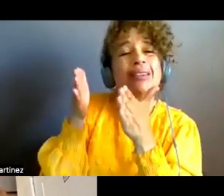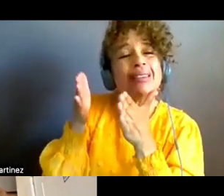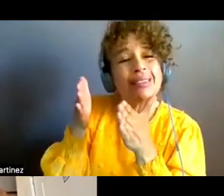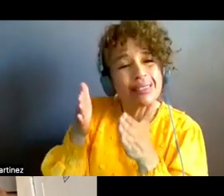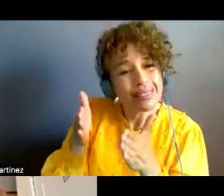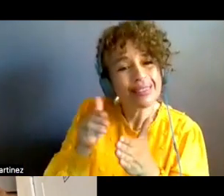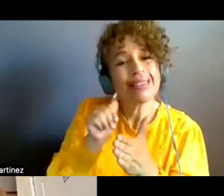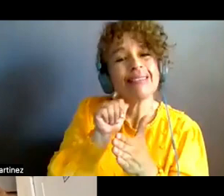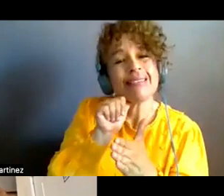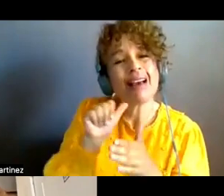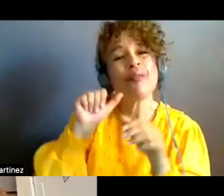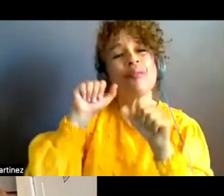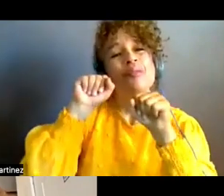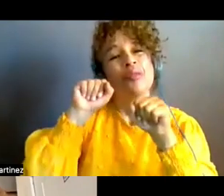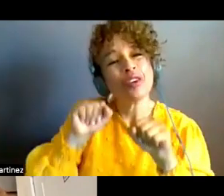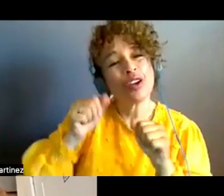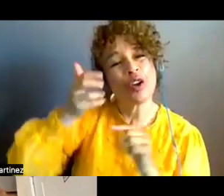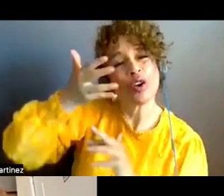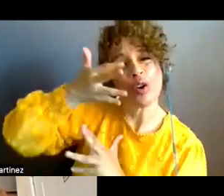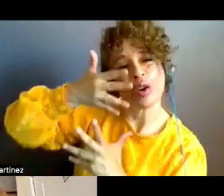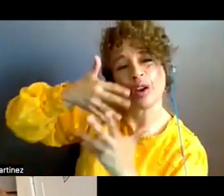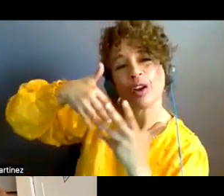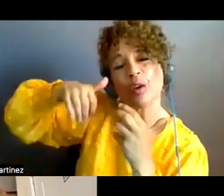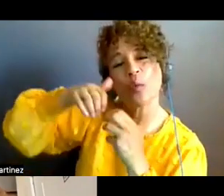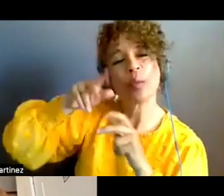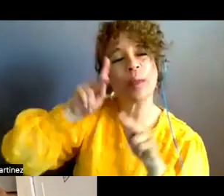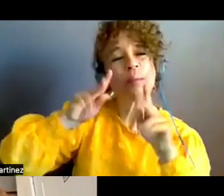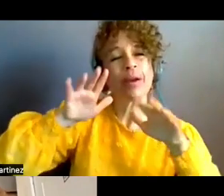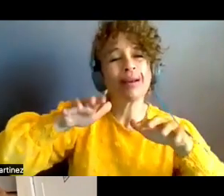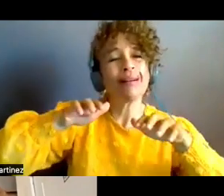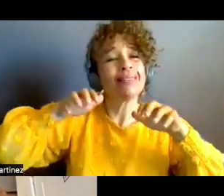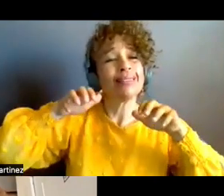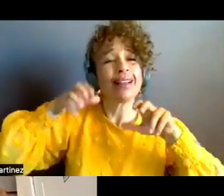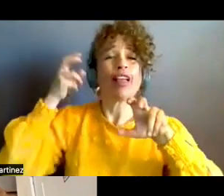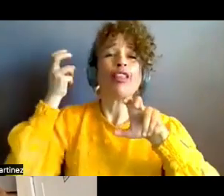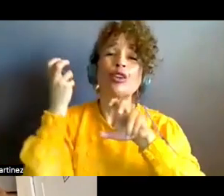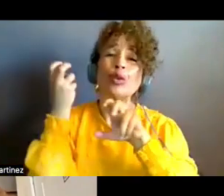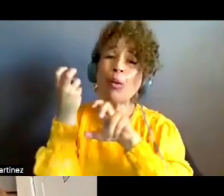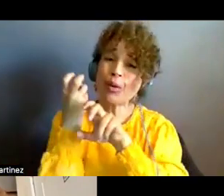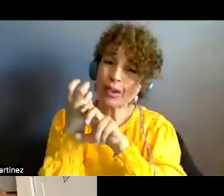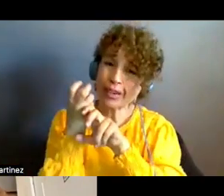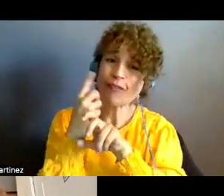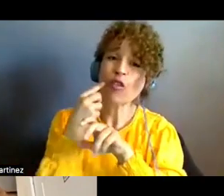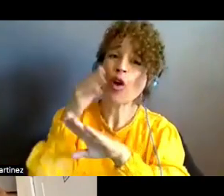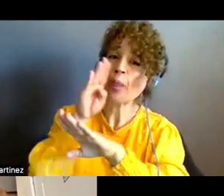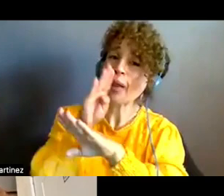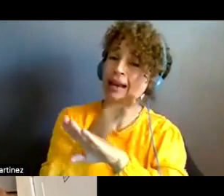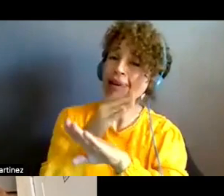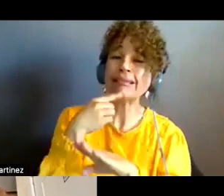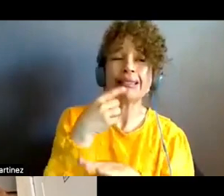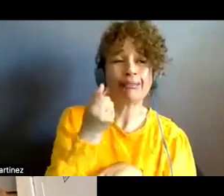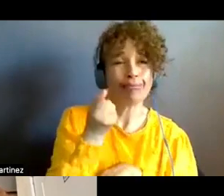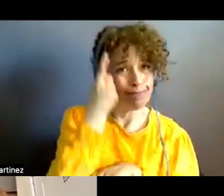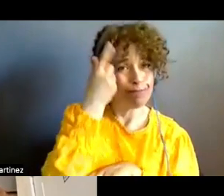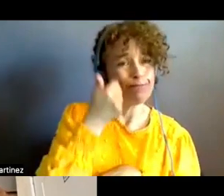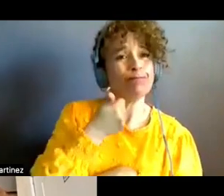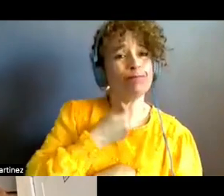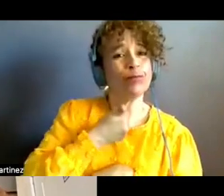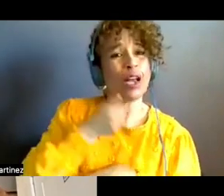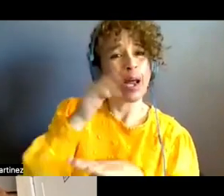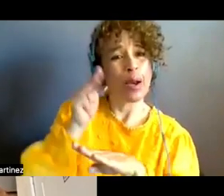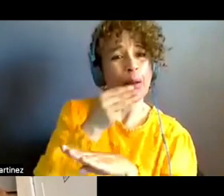not being able to have that interaction with the audience, that's the hardest. It's the hardest for the musicians. And I totally get it myself as a